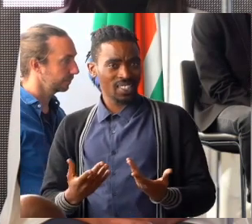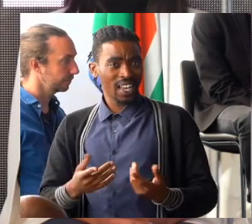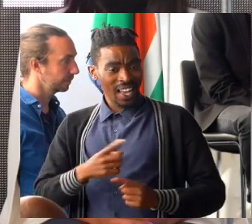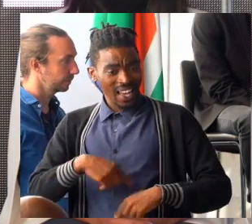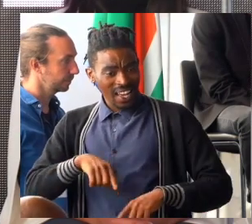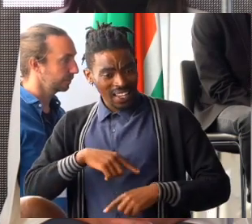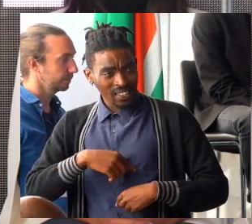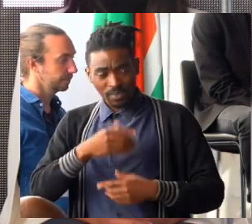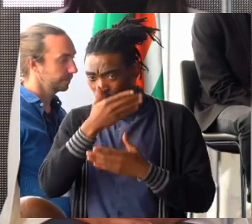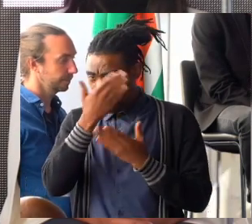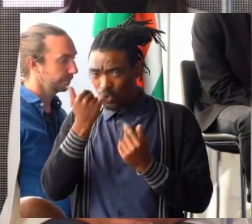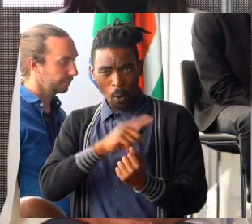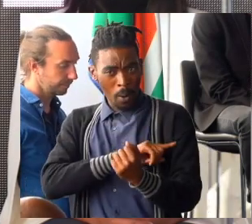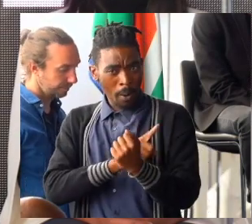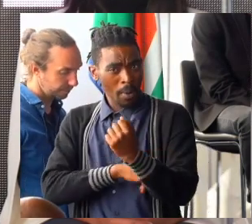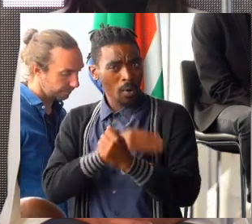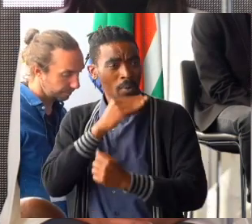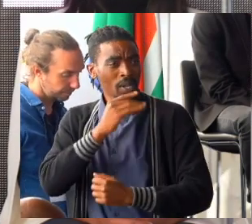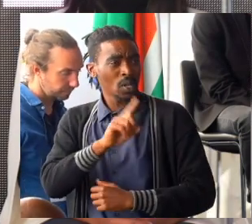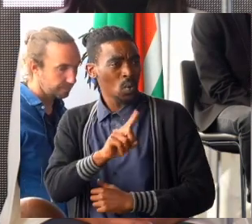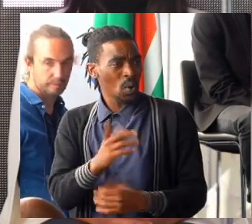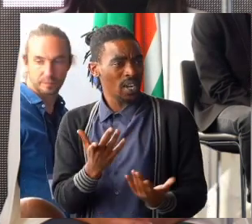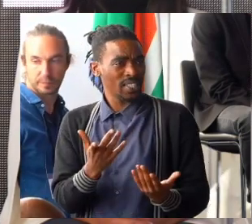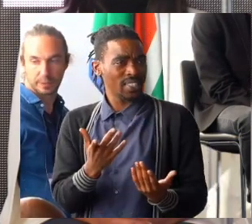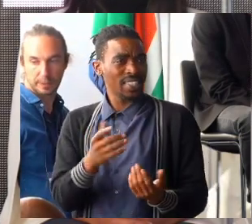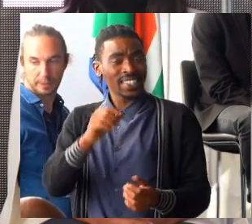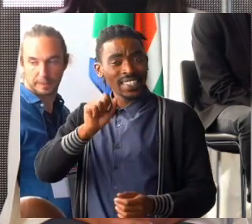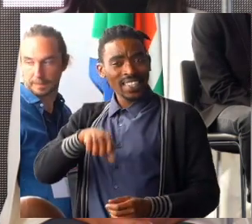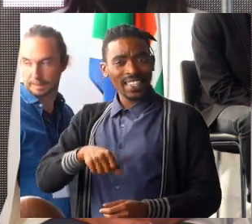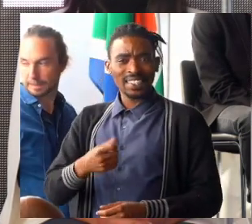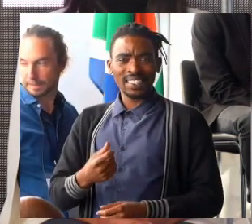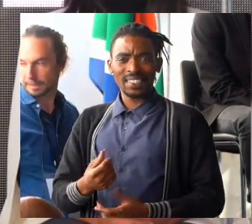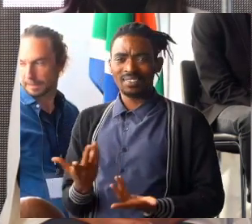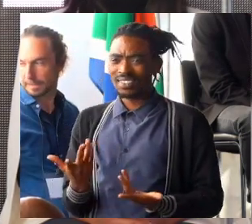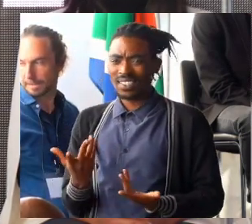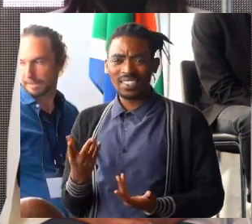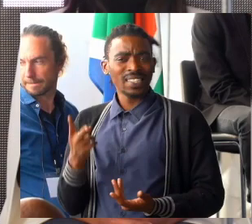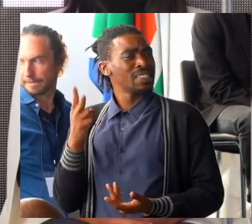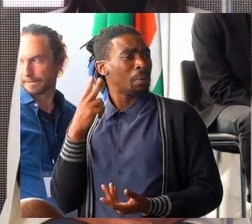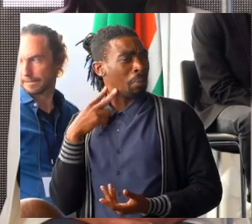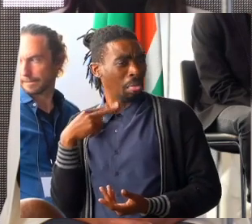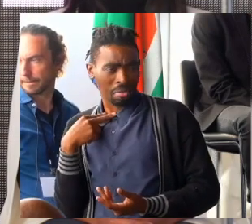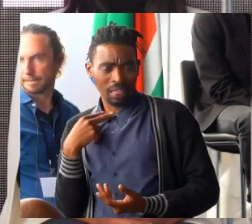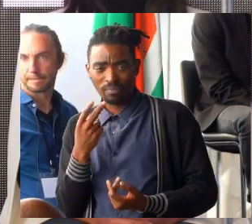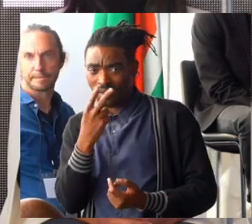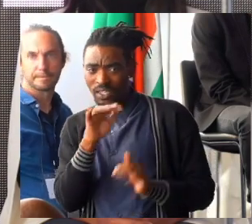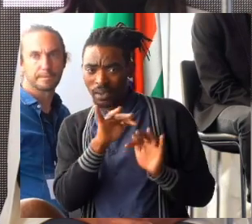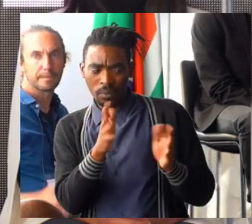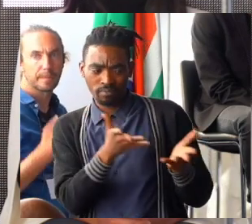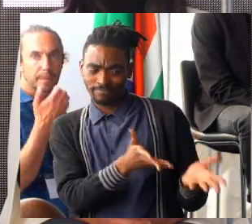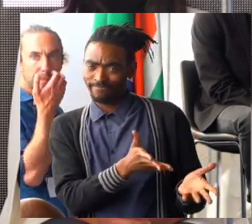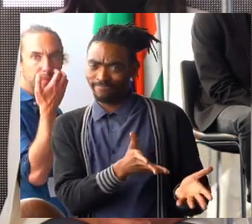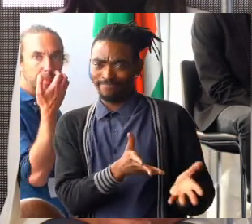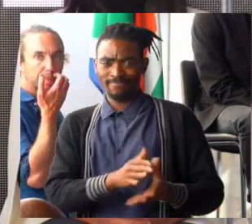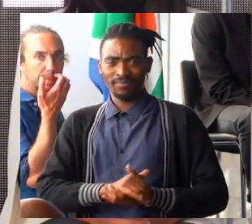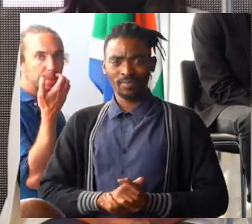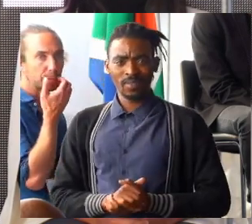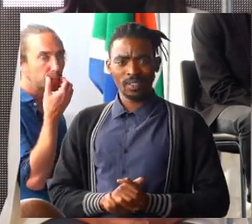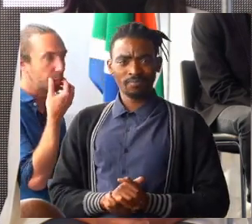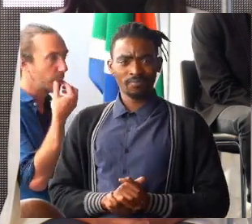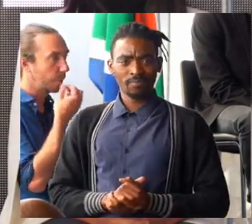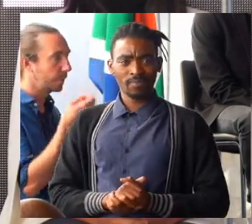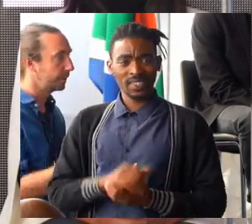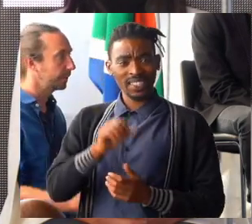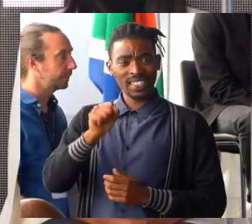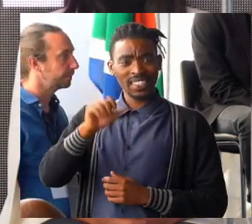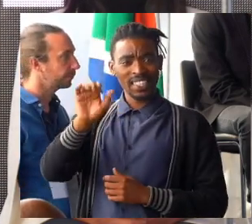power, and an embarrassing eagerness to conclude political deals and the people be damned. South Africa is